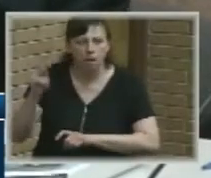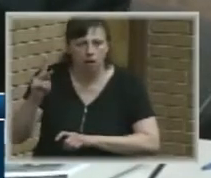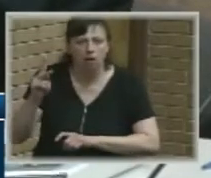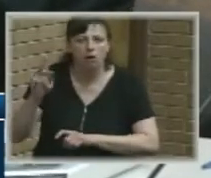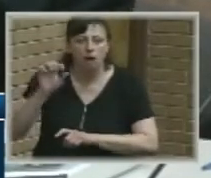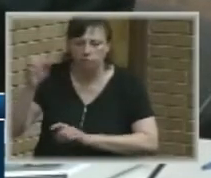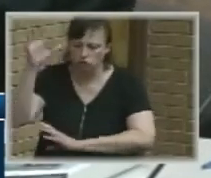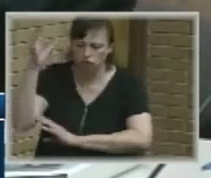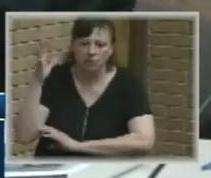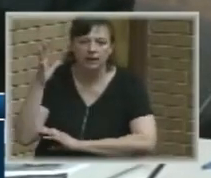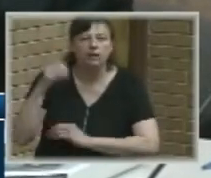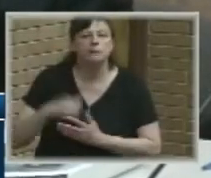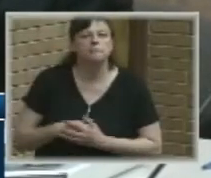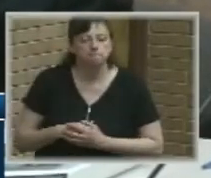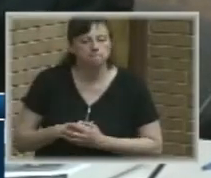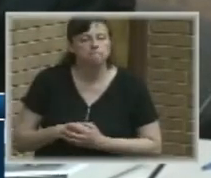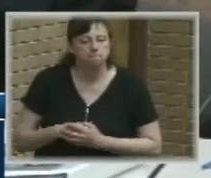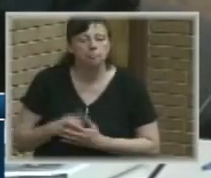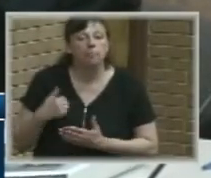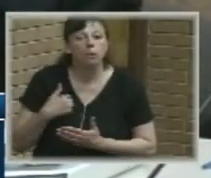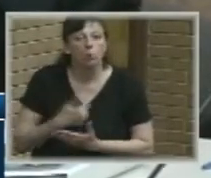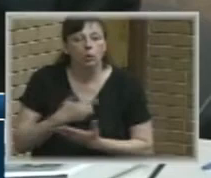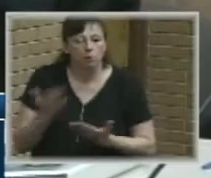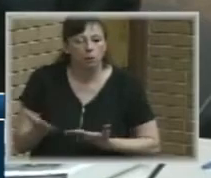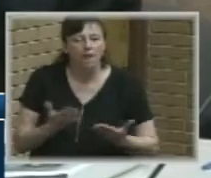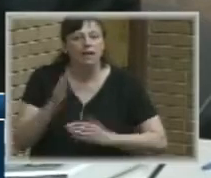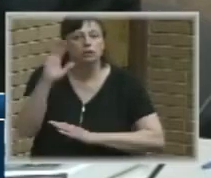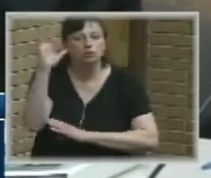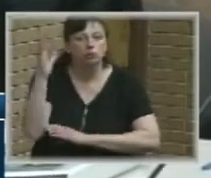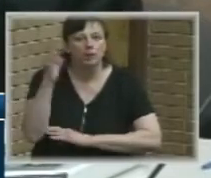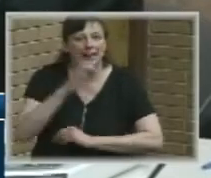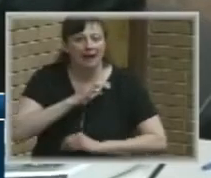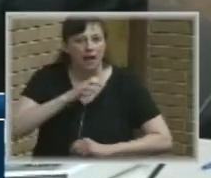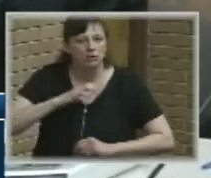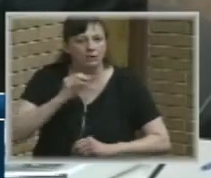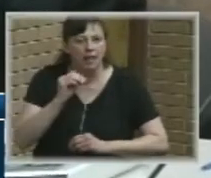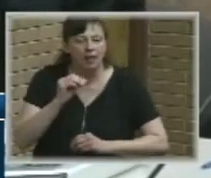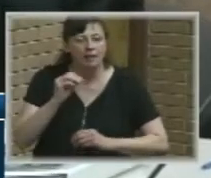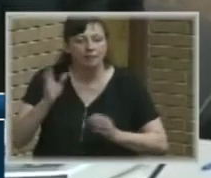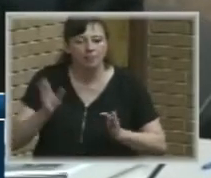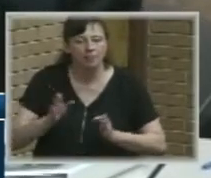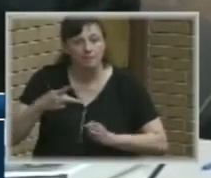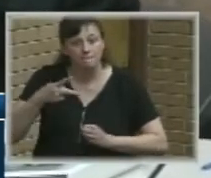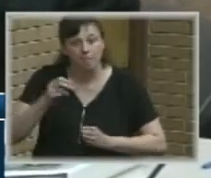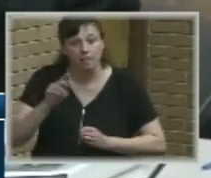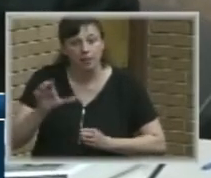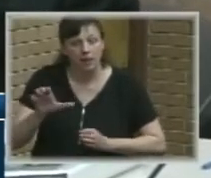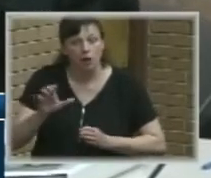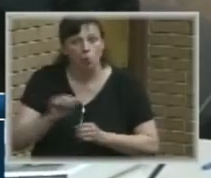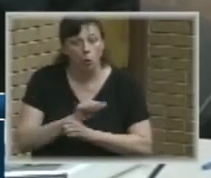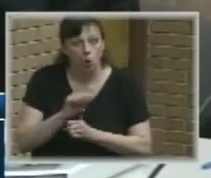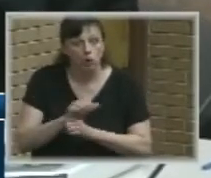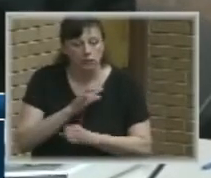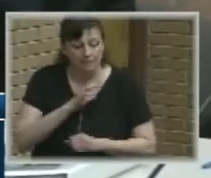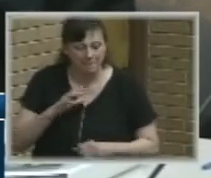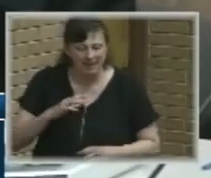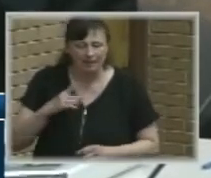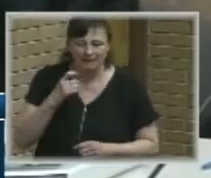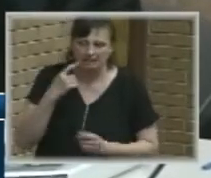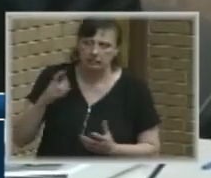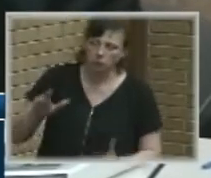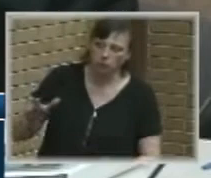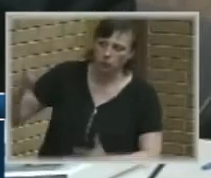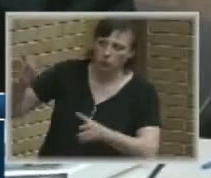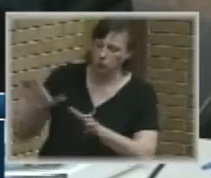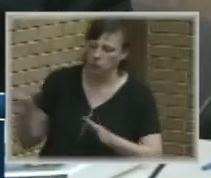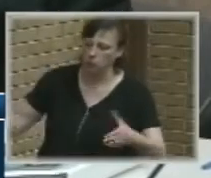So we took it to the tree council, took it to the Public Works Committee, and because it's a significant tree, it's 40 inches in diameter,